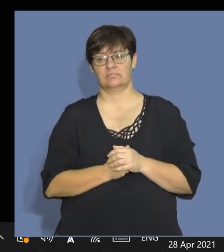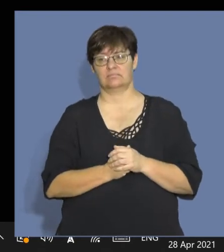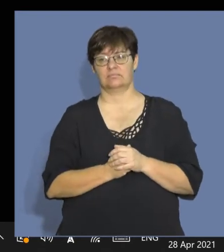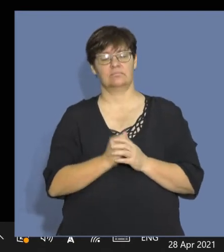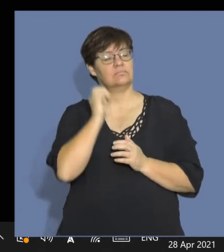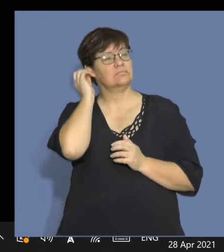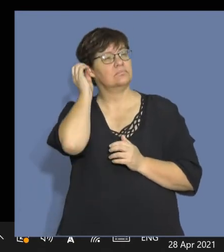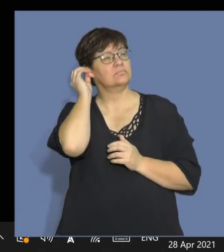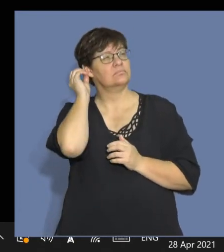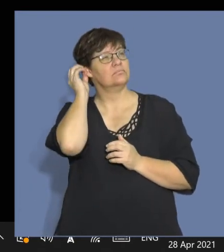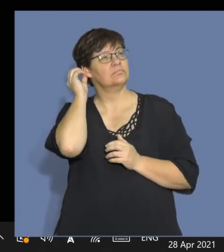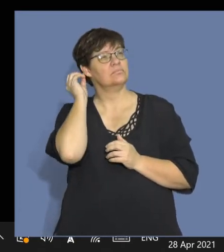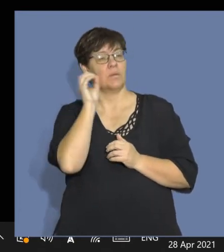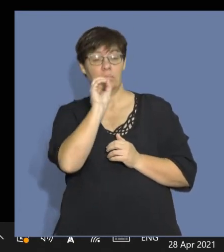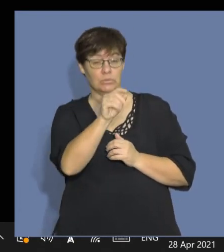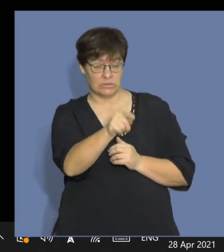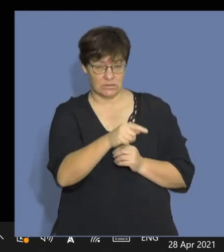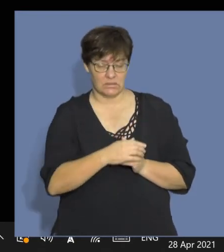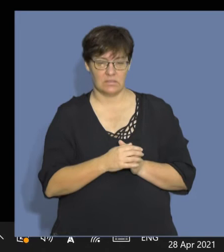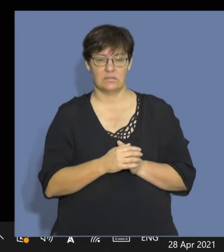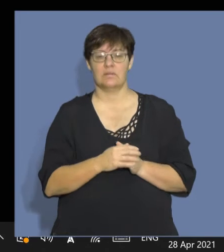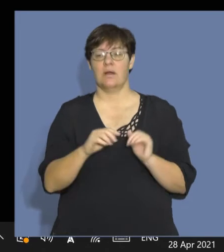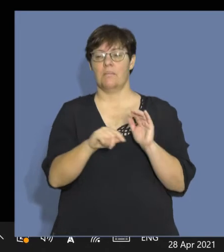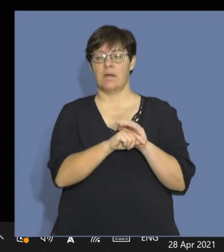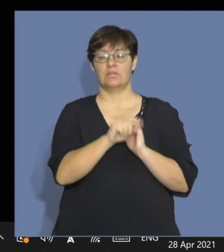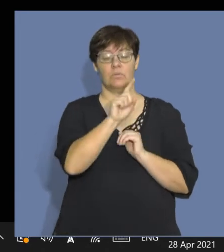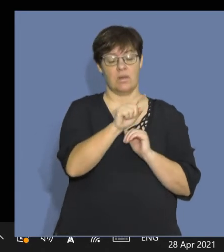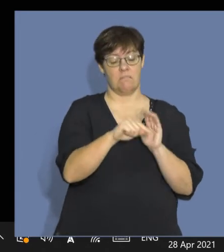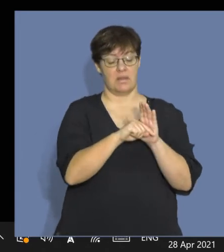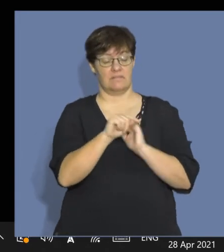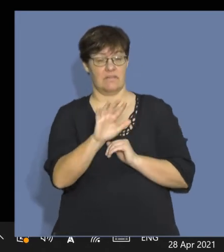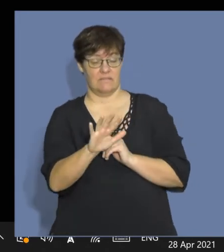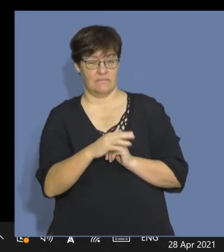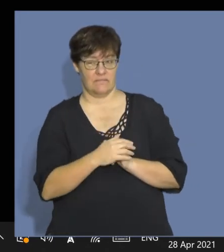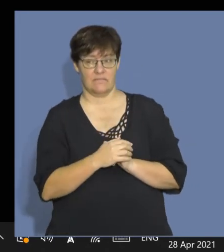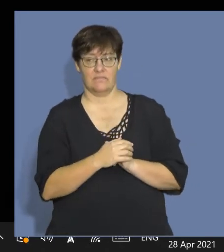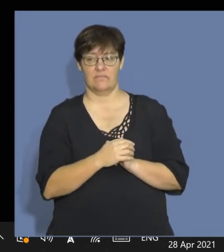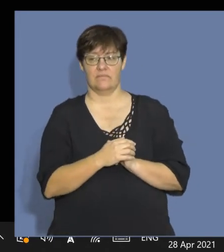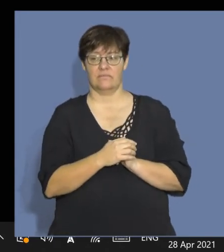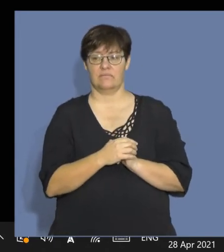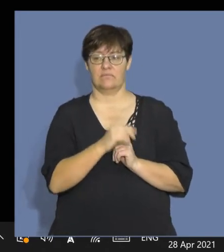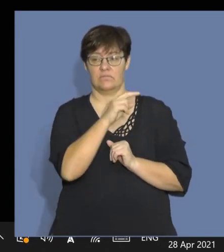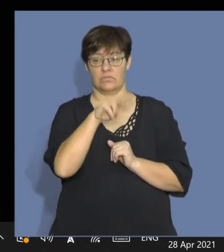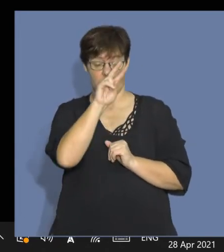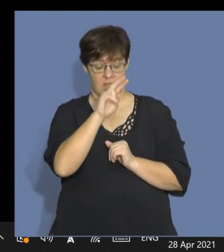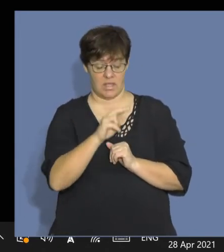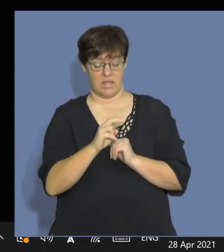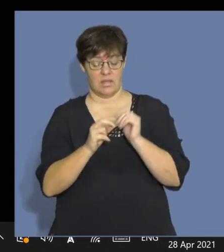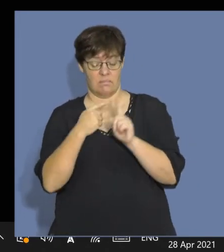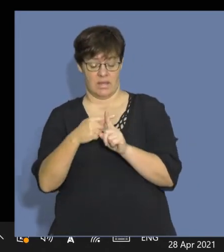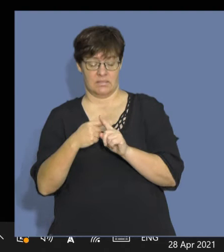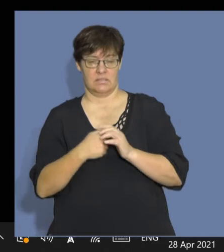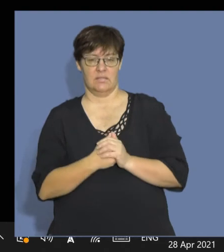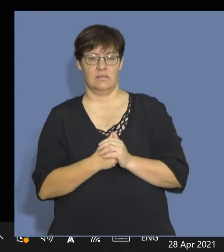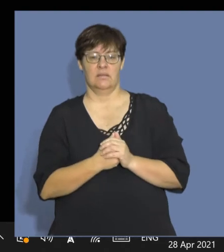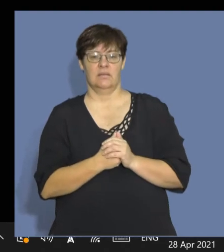put this into my calculator, minus 1 minus 5 all squared, then I'm going to add,